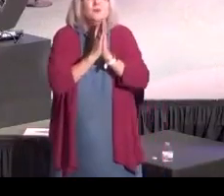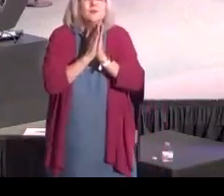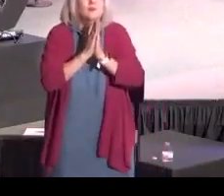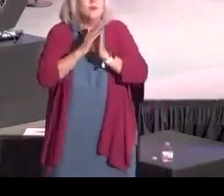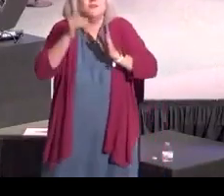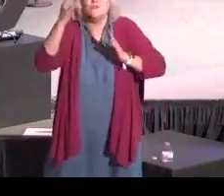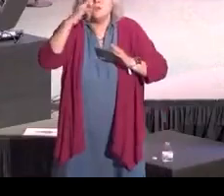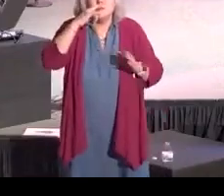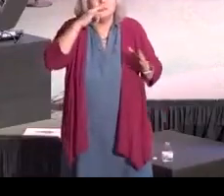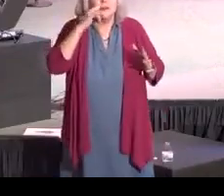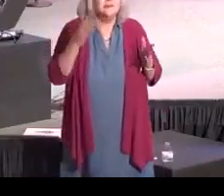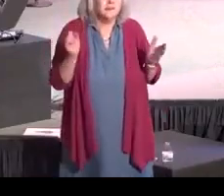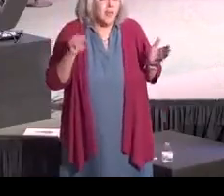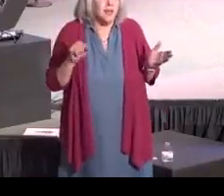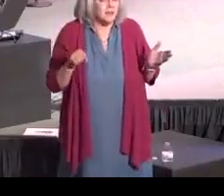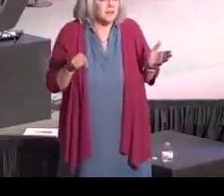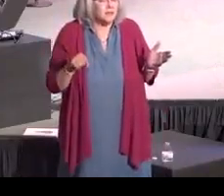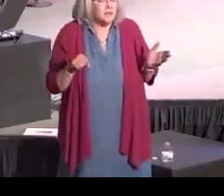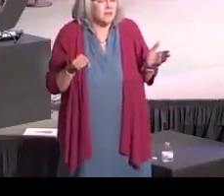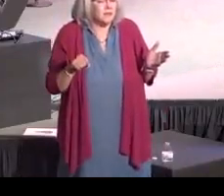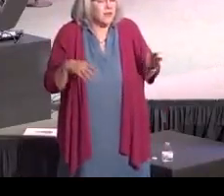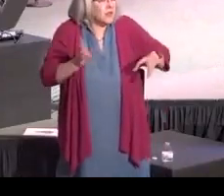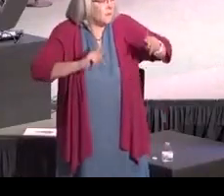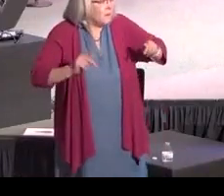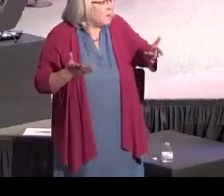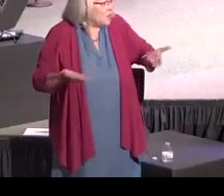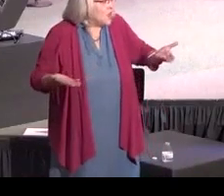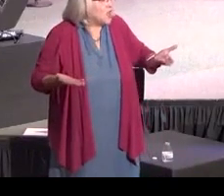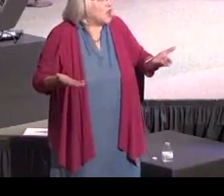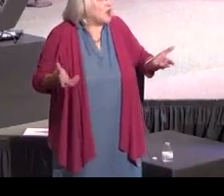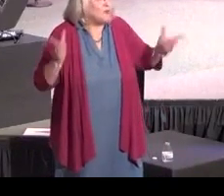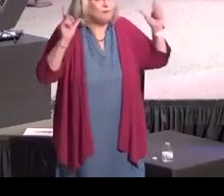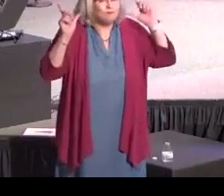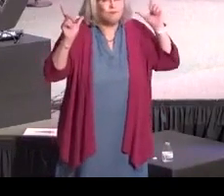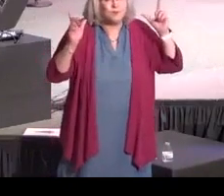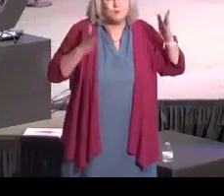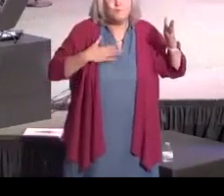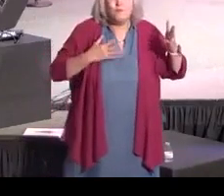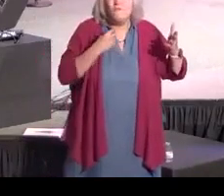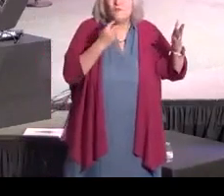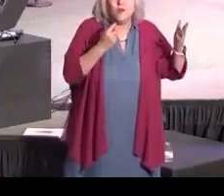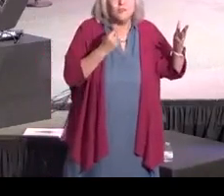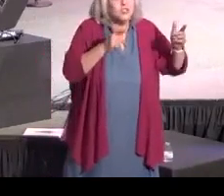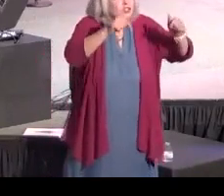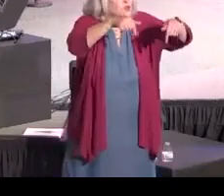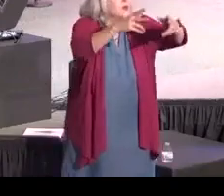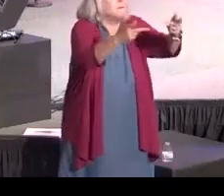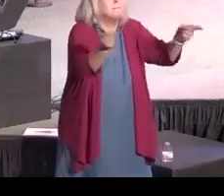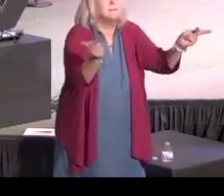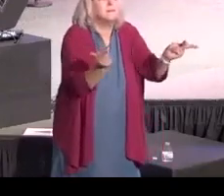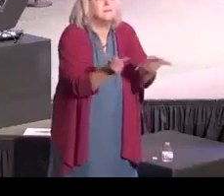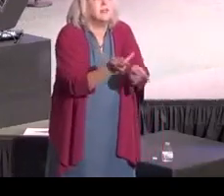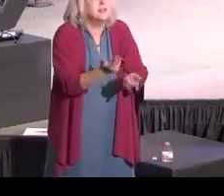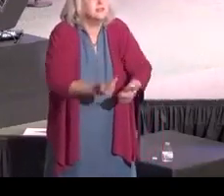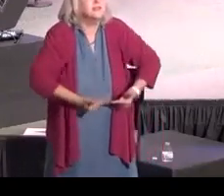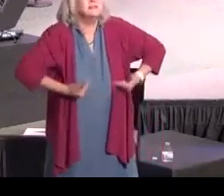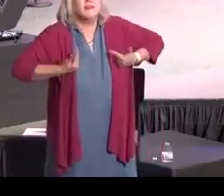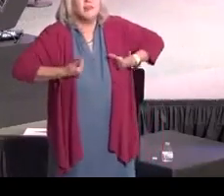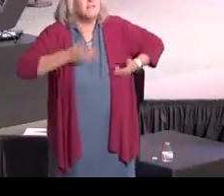me. People who are here today, who are listening to my voice, you're at a place in life that you never thought you would